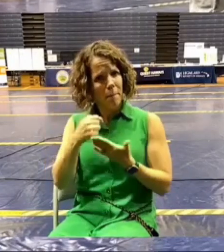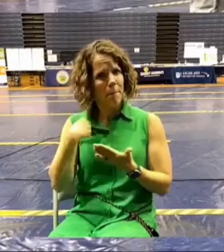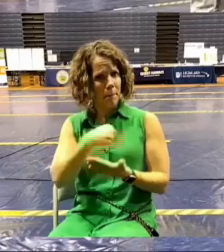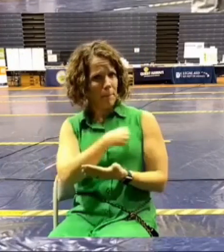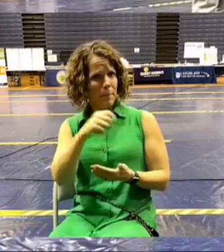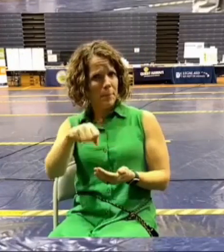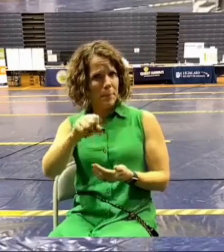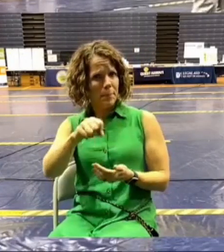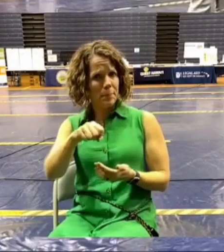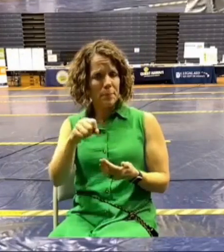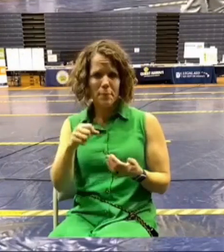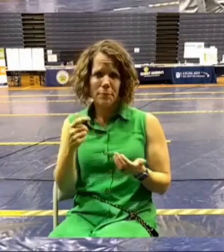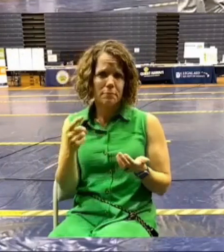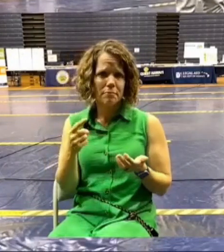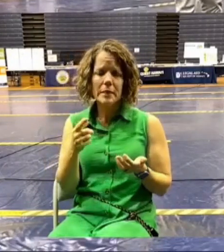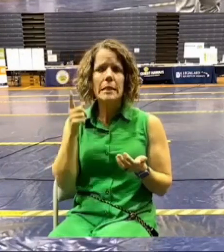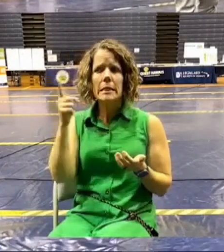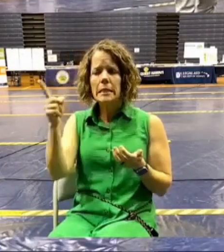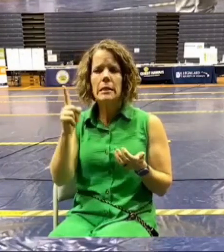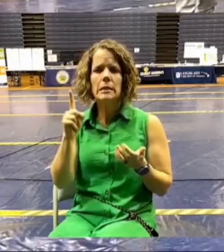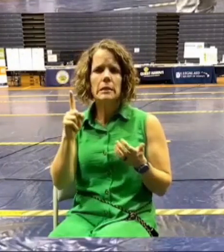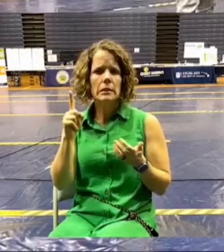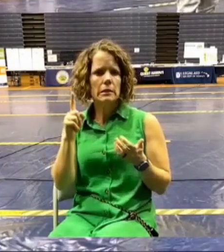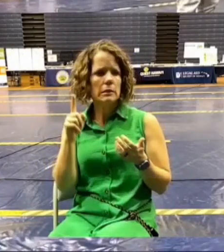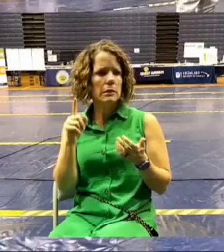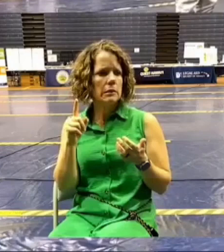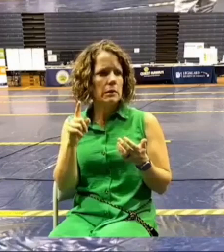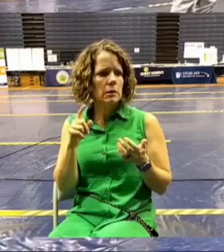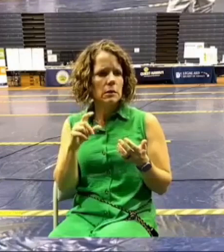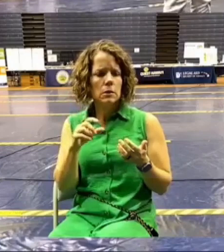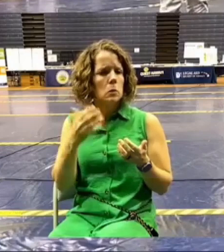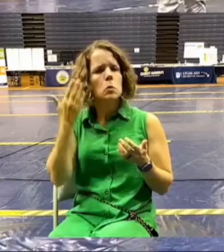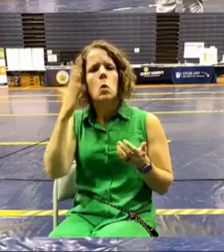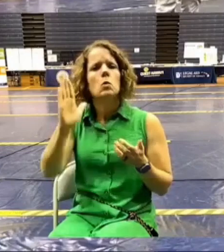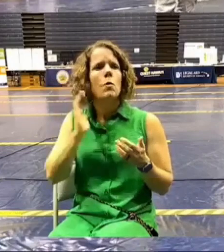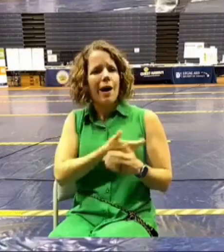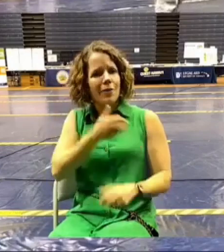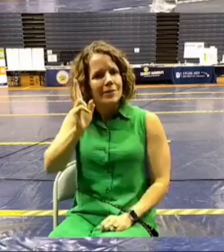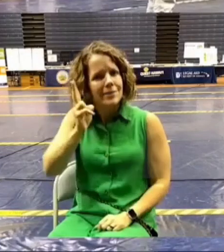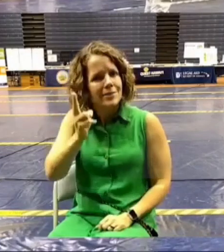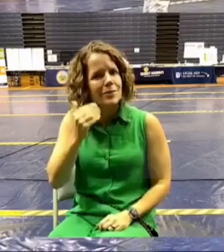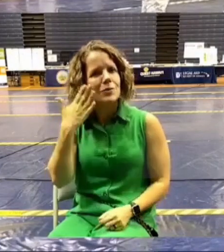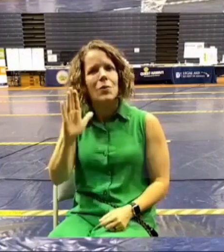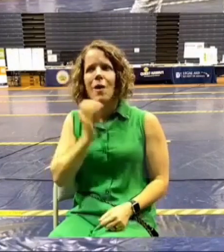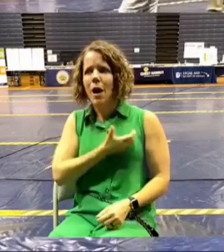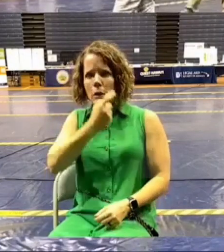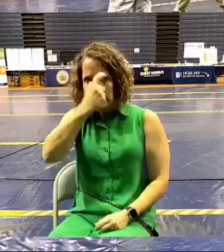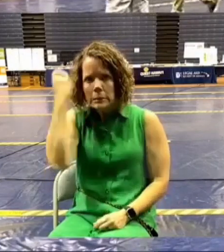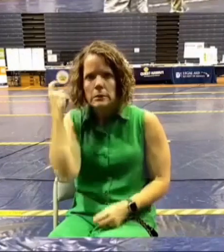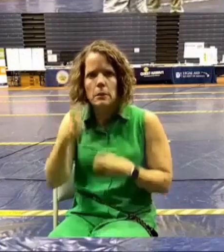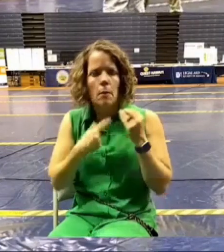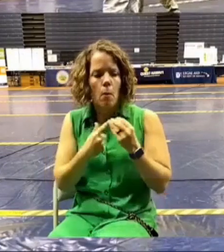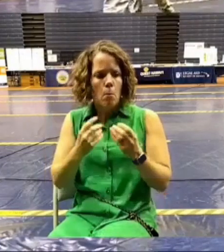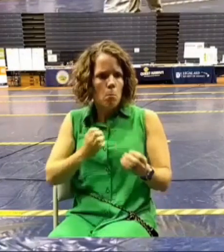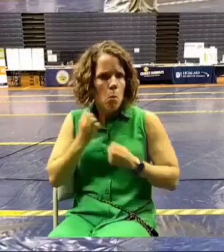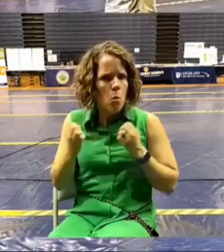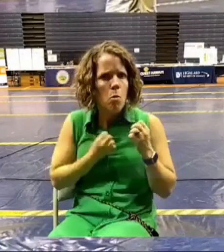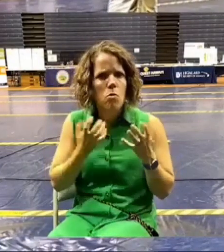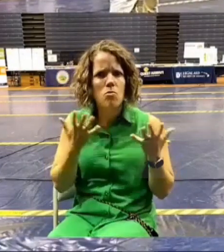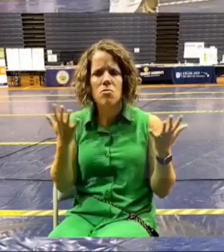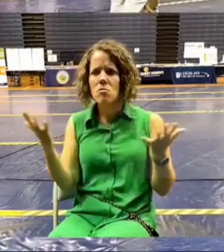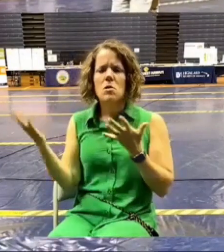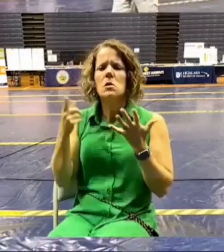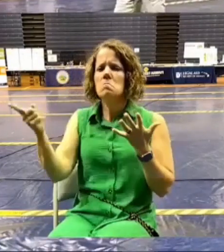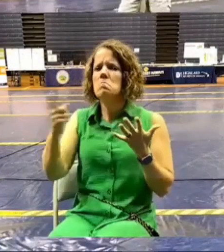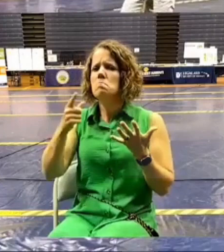trying to help us. He's trying to help everybody. He's not familiar with all the emotions and the passion and the history. So please don't